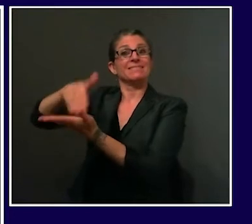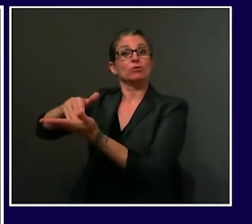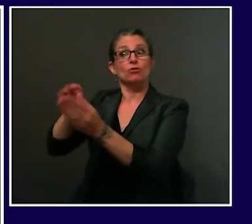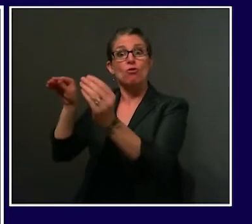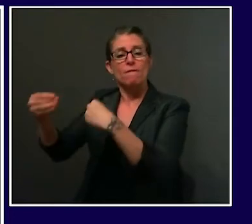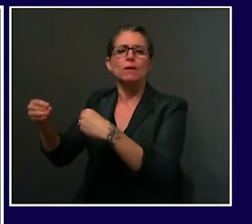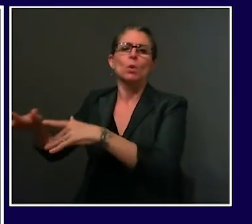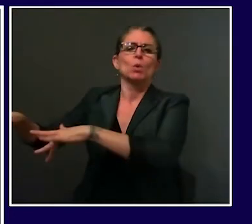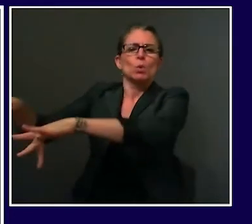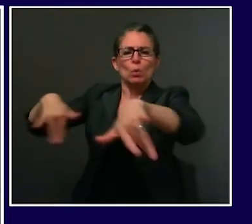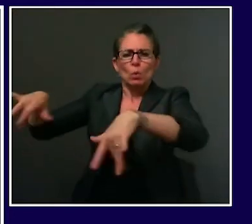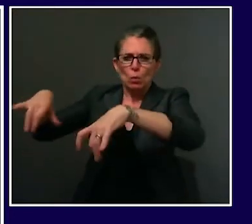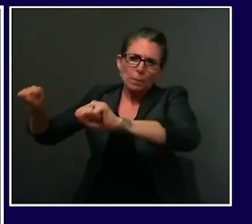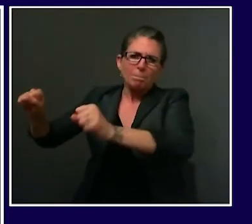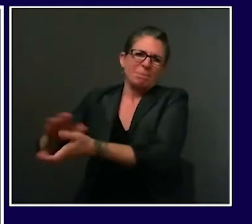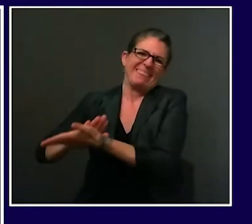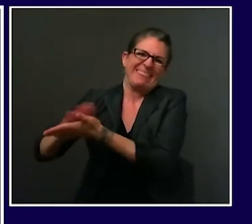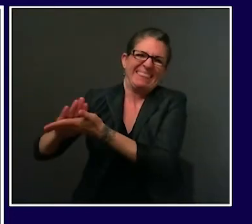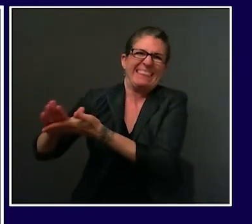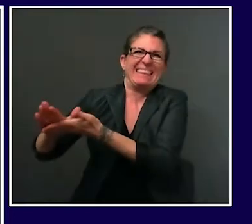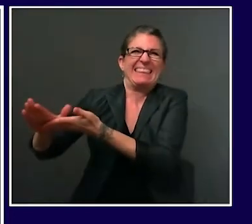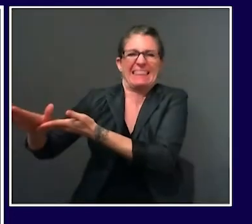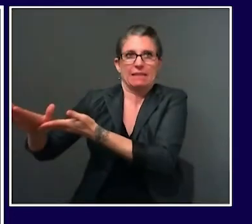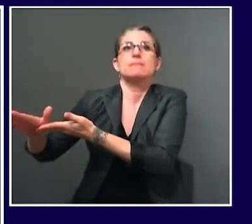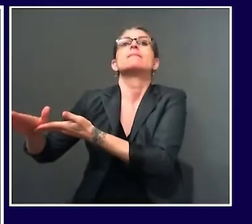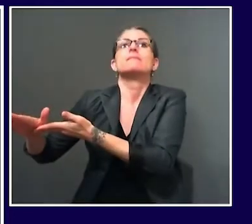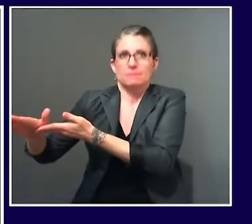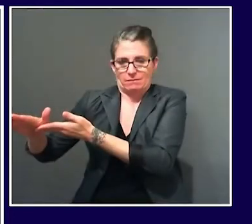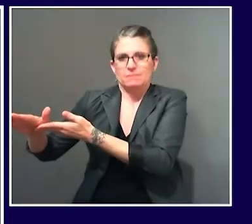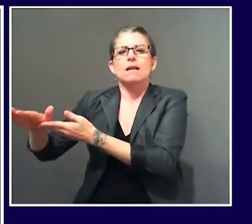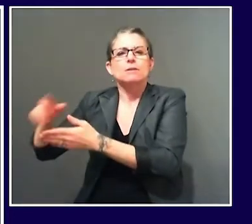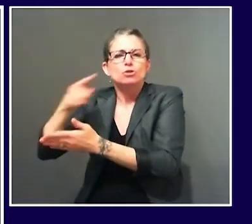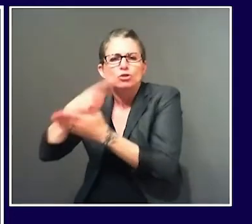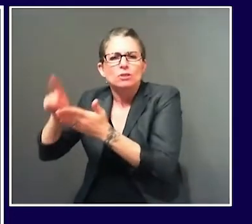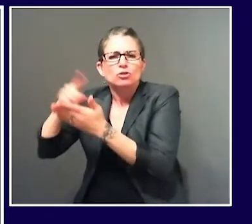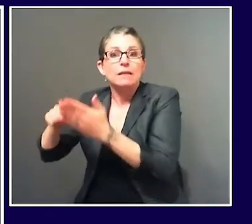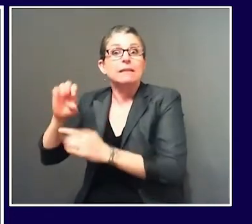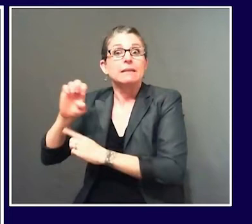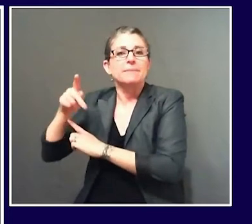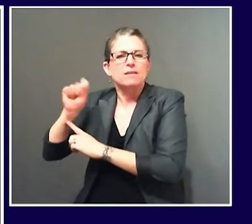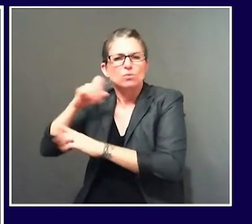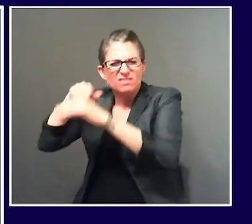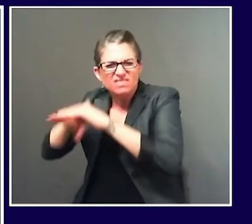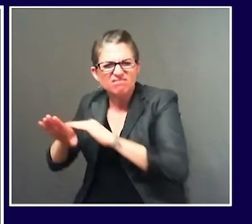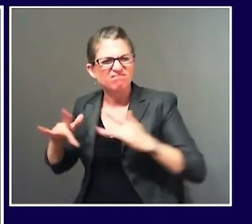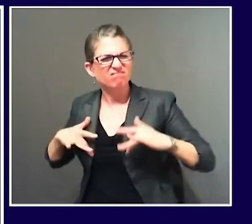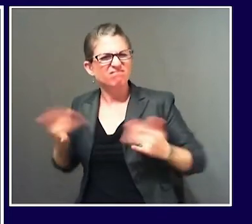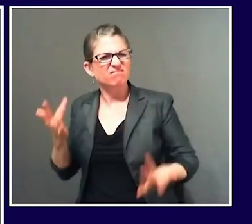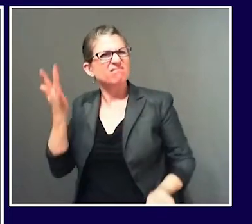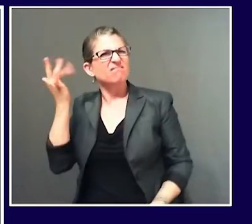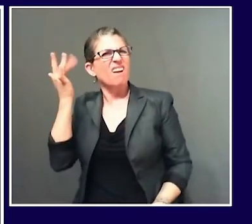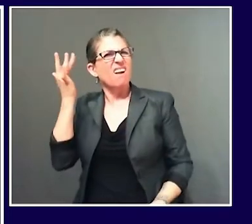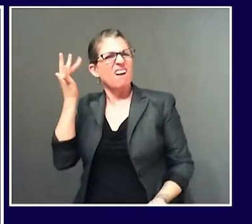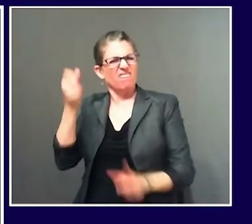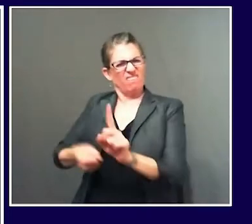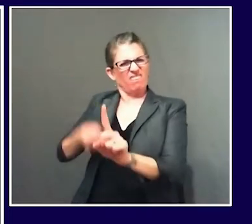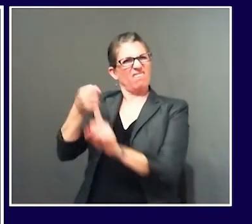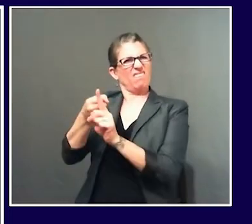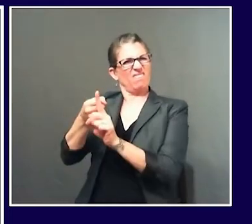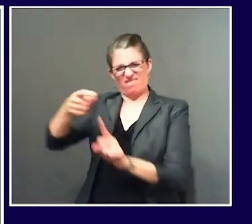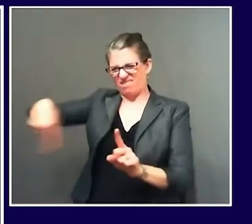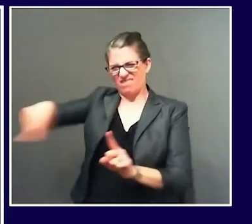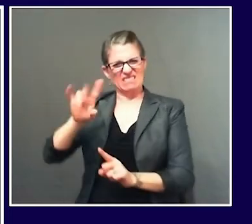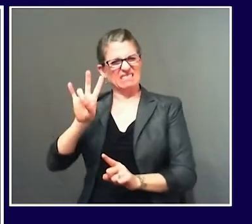as an epidemiological investigation to try to figure out what might have been going on that led to a fair number